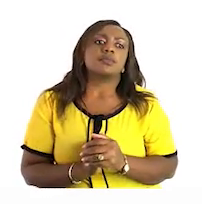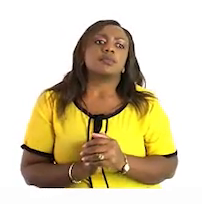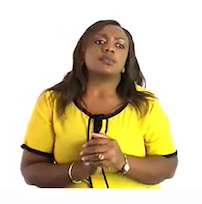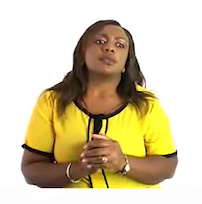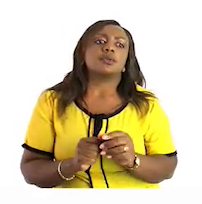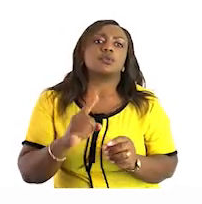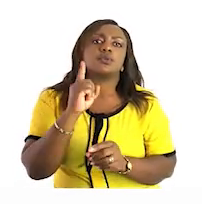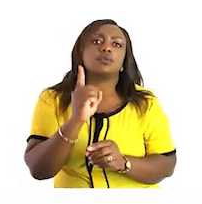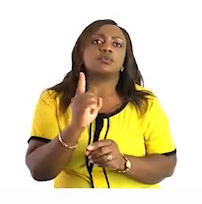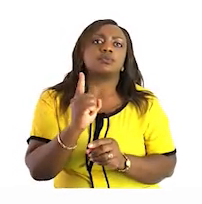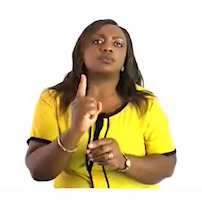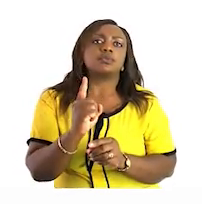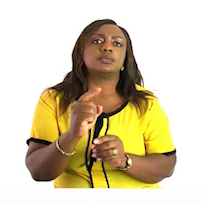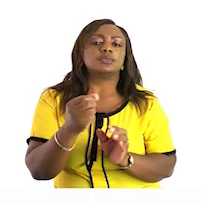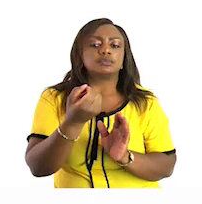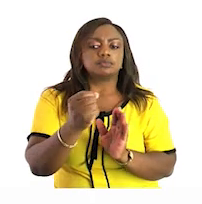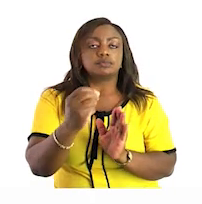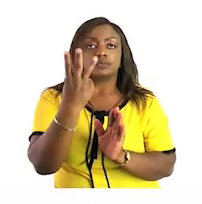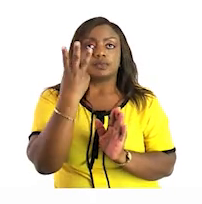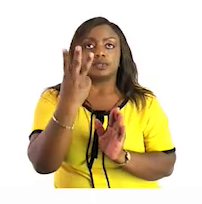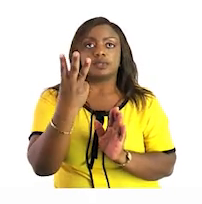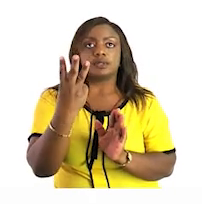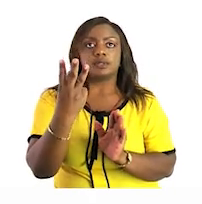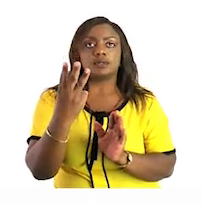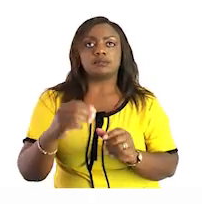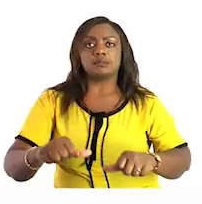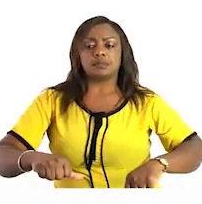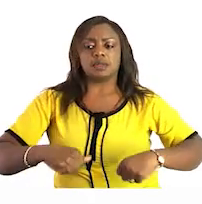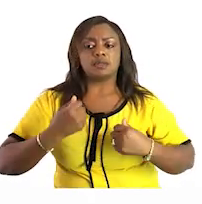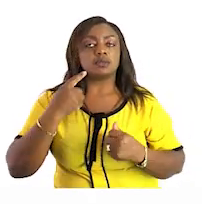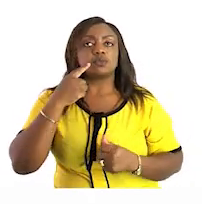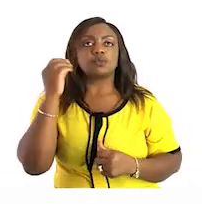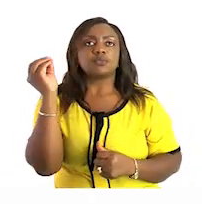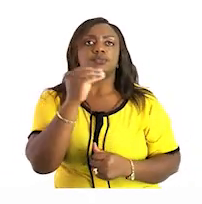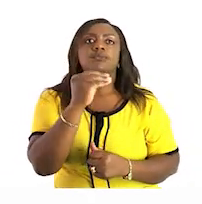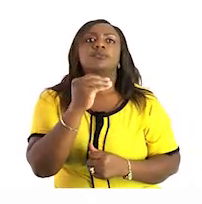Number one, you list three healthy snacks.